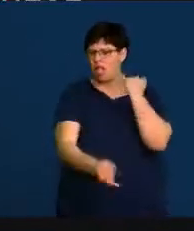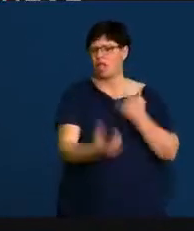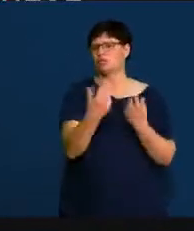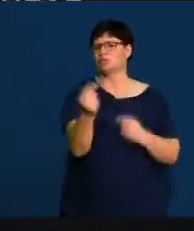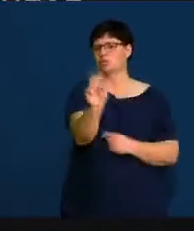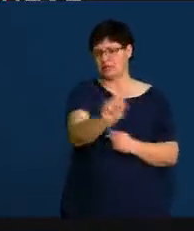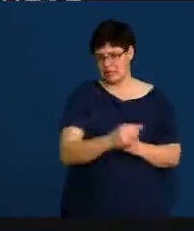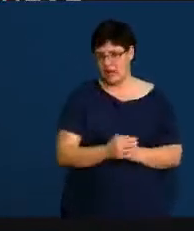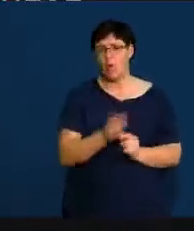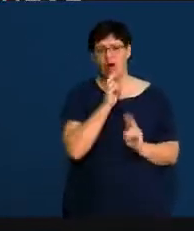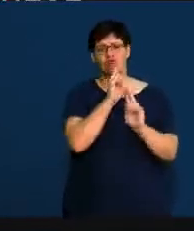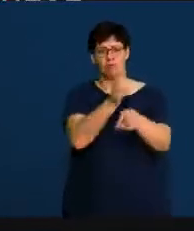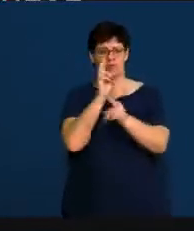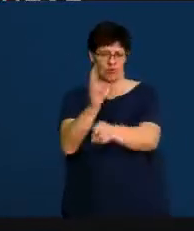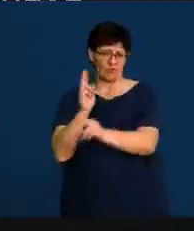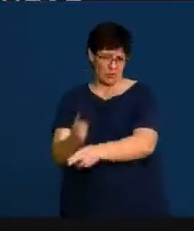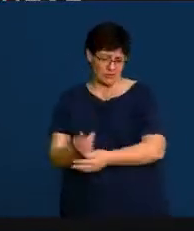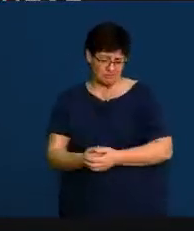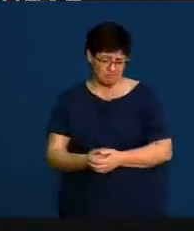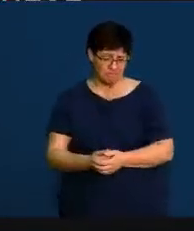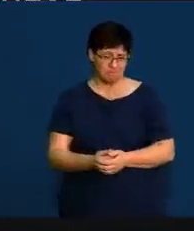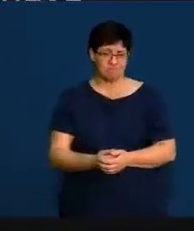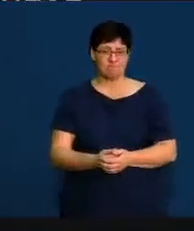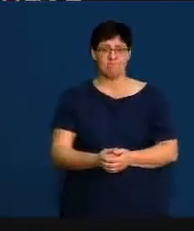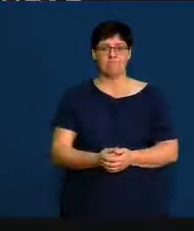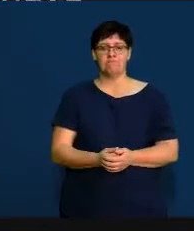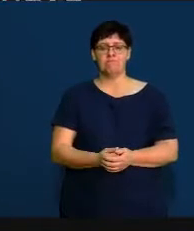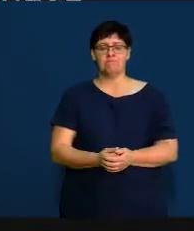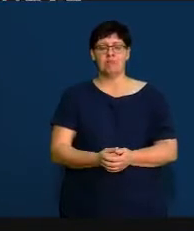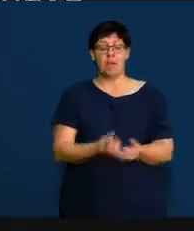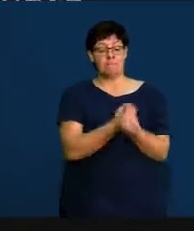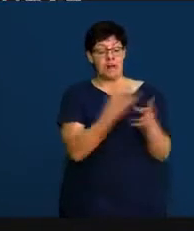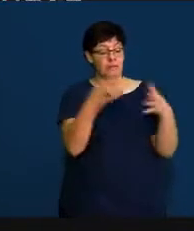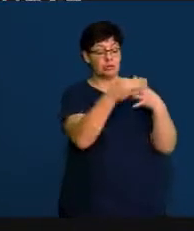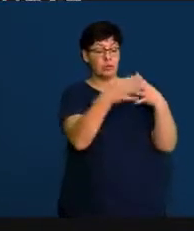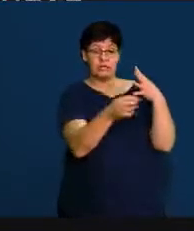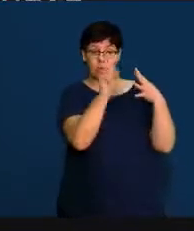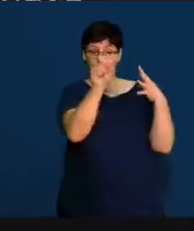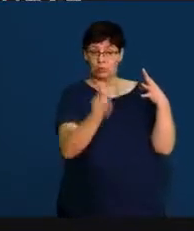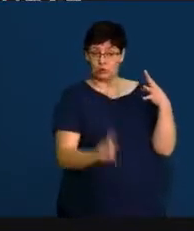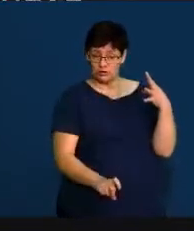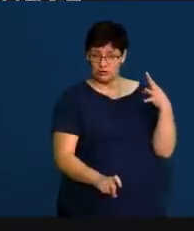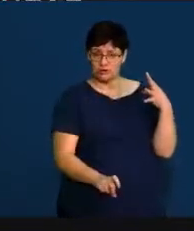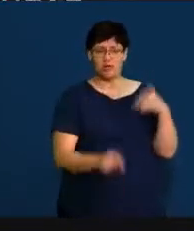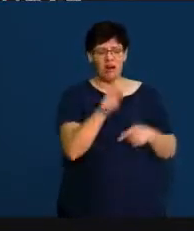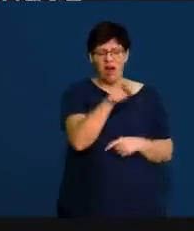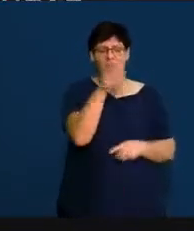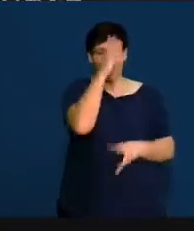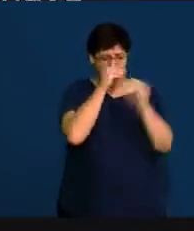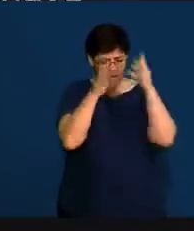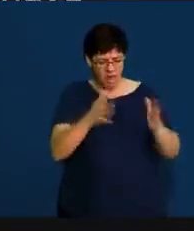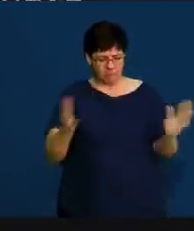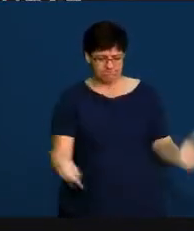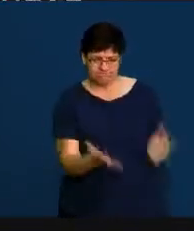pitfalls of some of the responses from previous candidates. For multiple choice questions, learners were